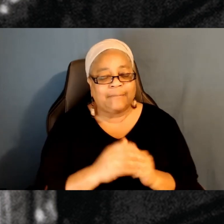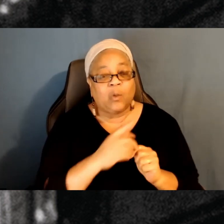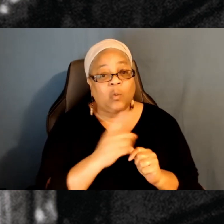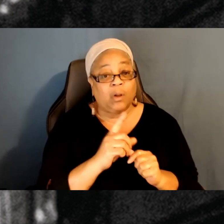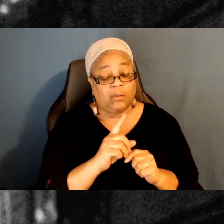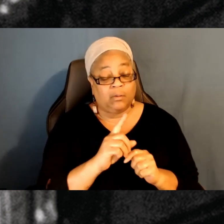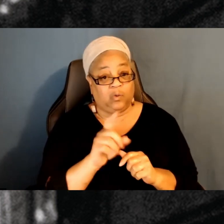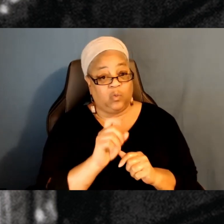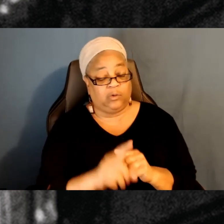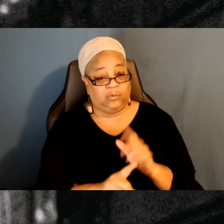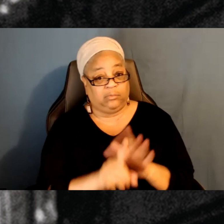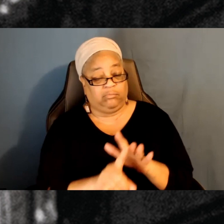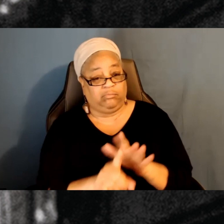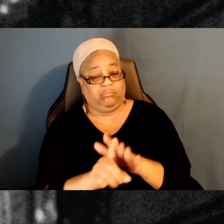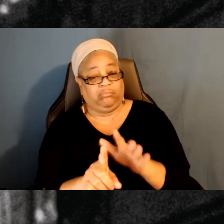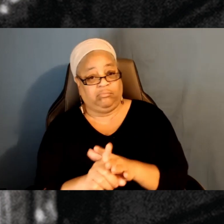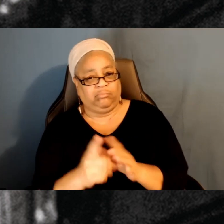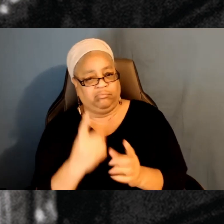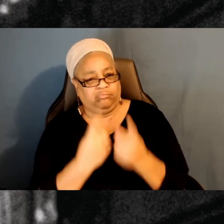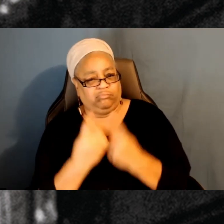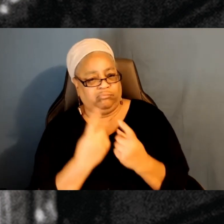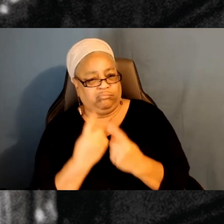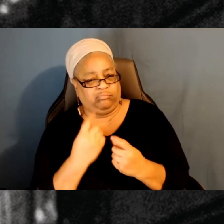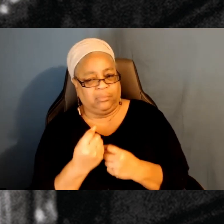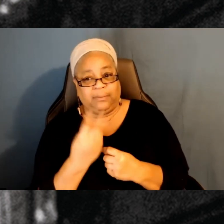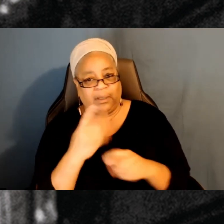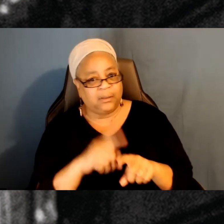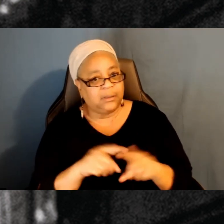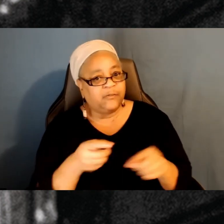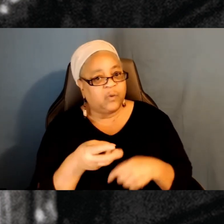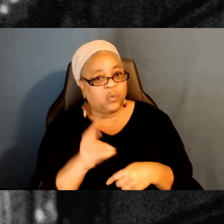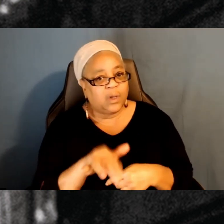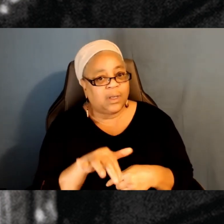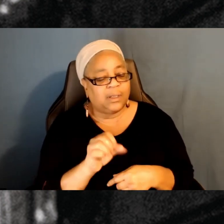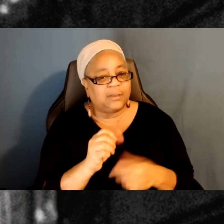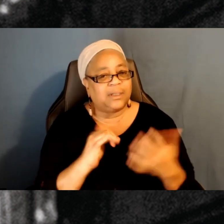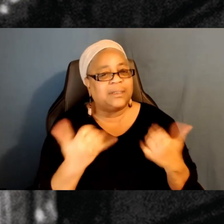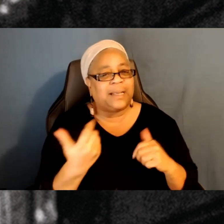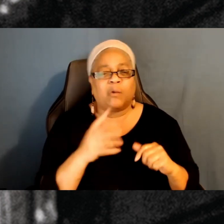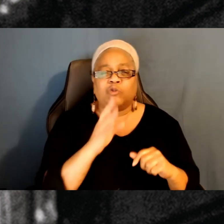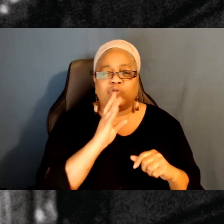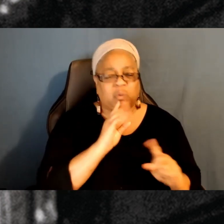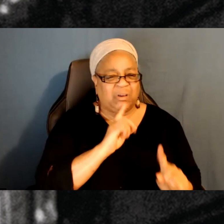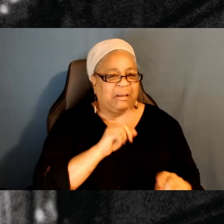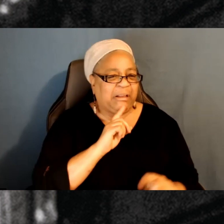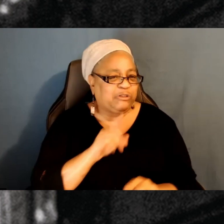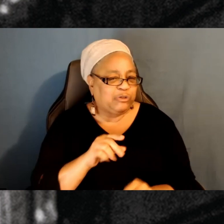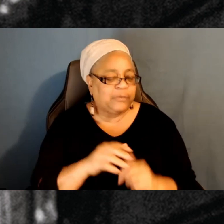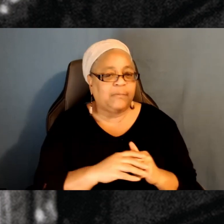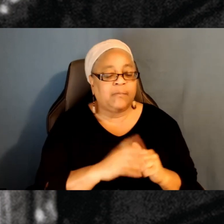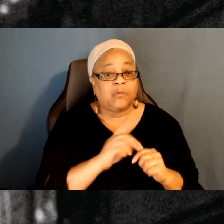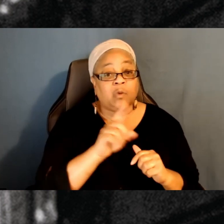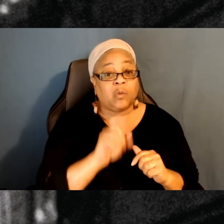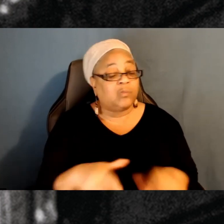being posed to me in lots of different ways that I now try to speak to. And that question